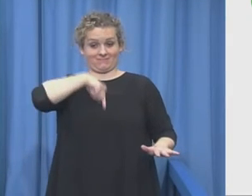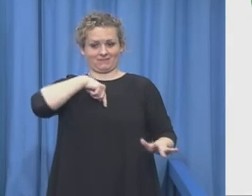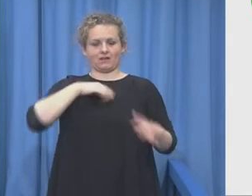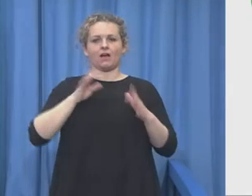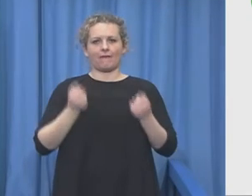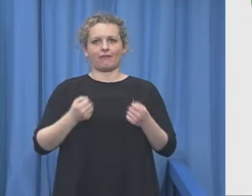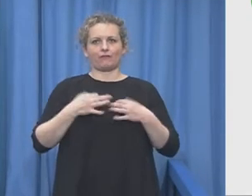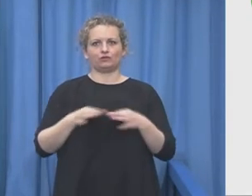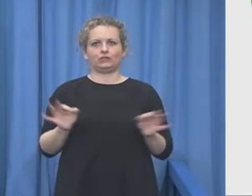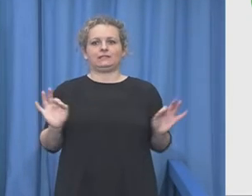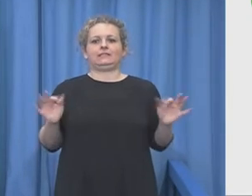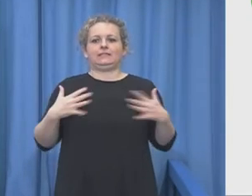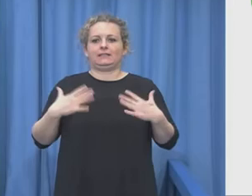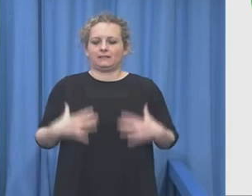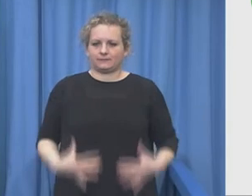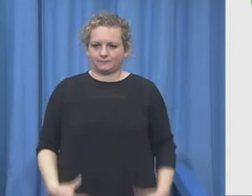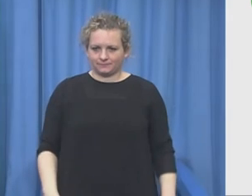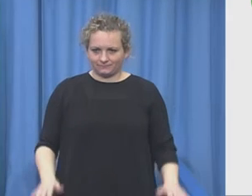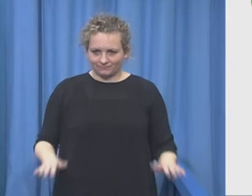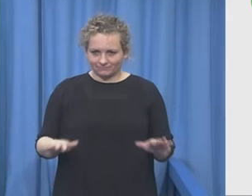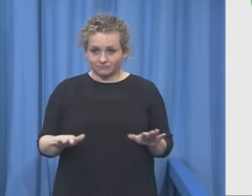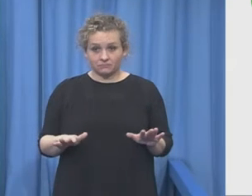In order to do that,